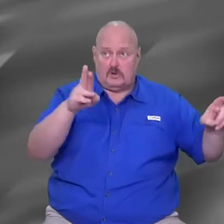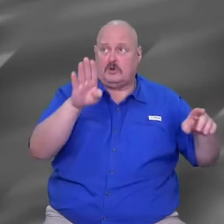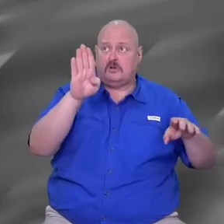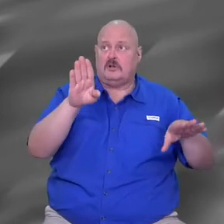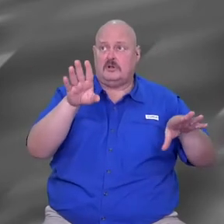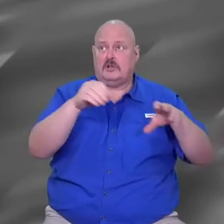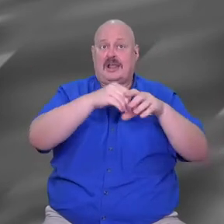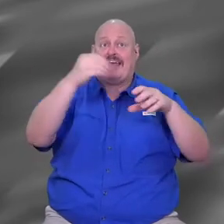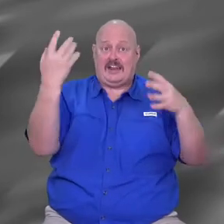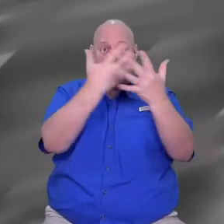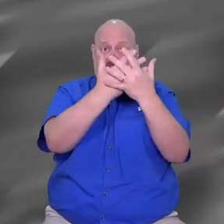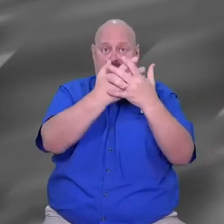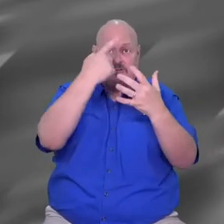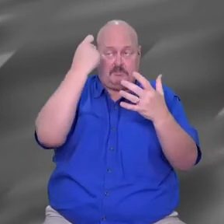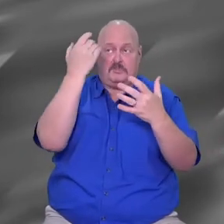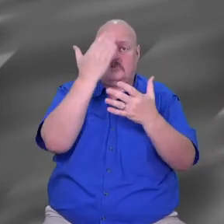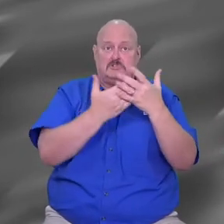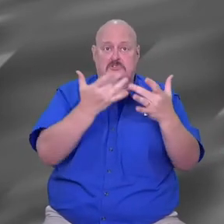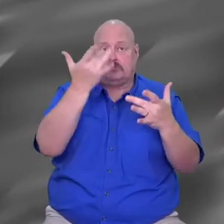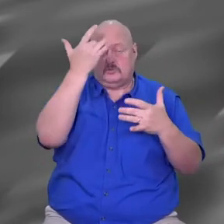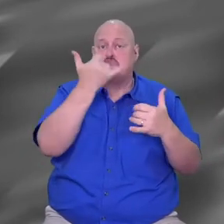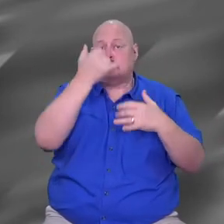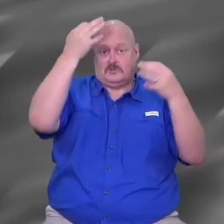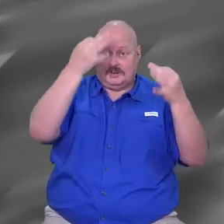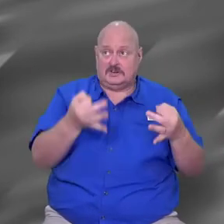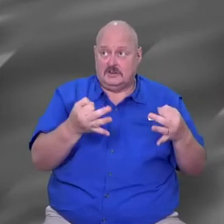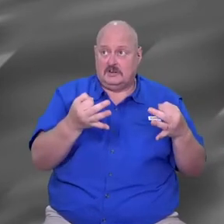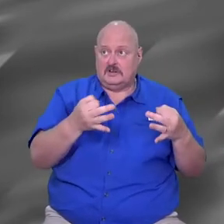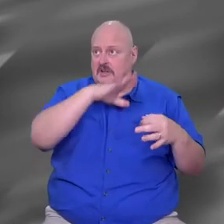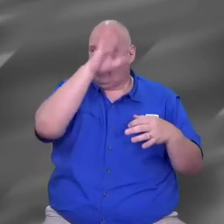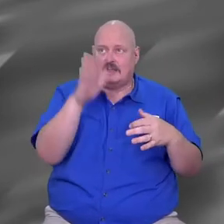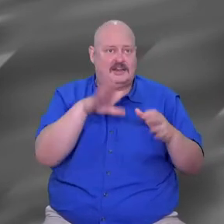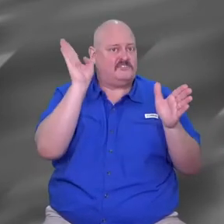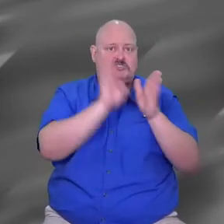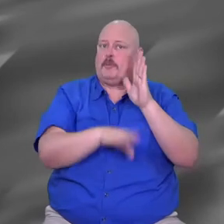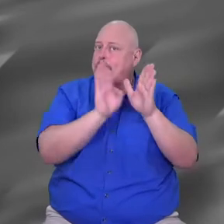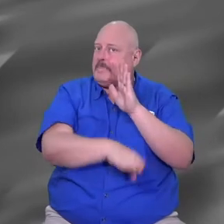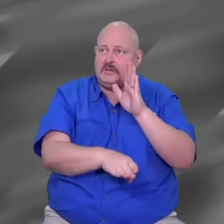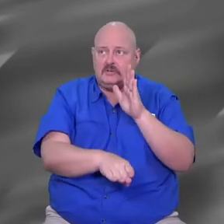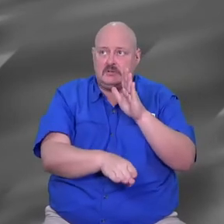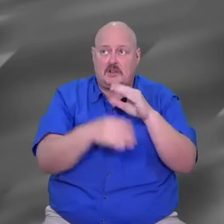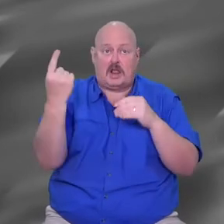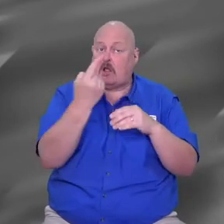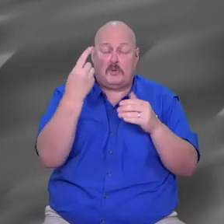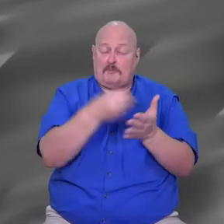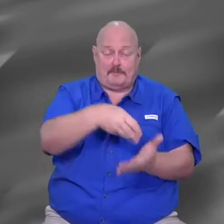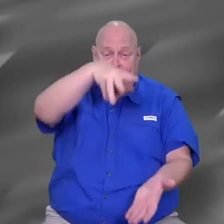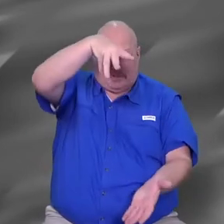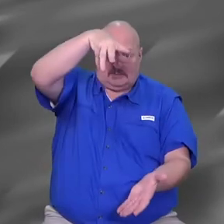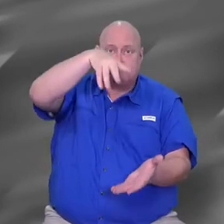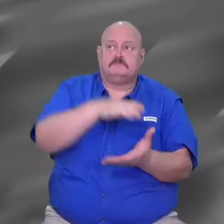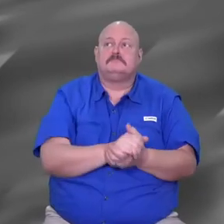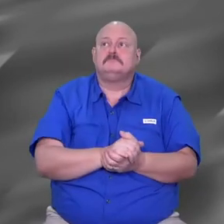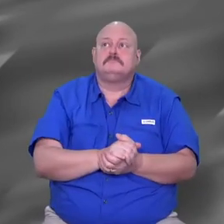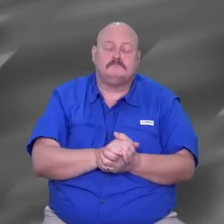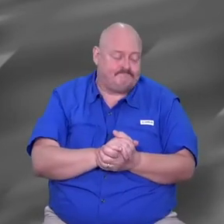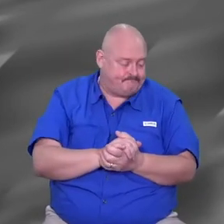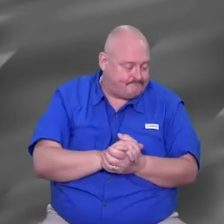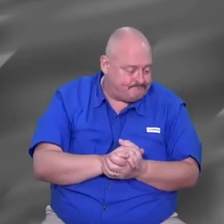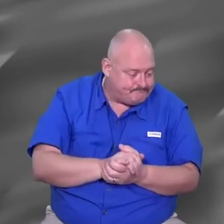get out of jail because of some ill decision that you've made. And it's never cheap. It's always very, very